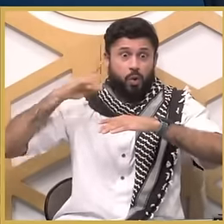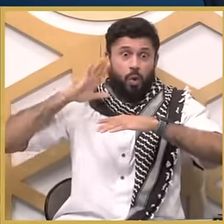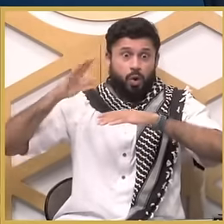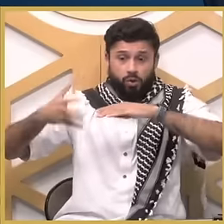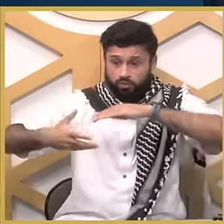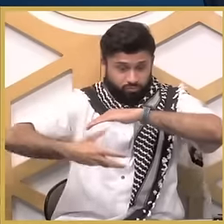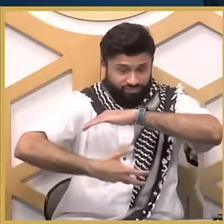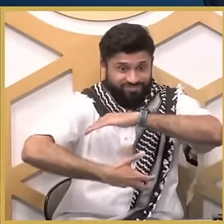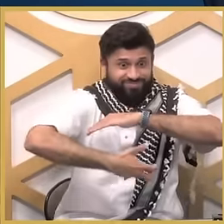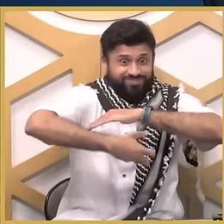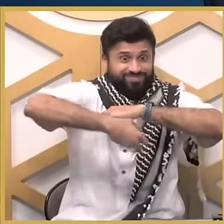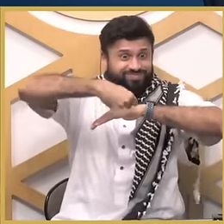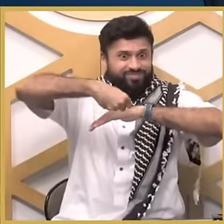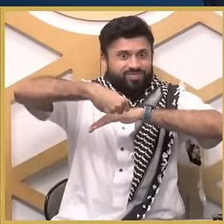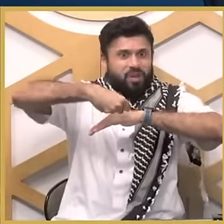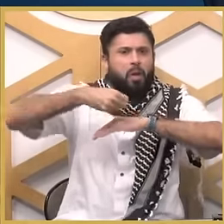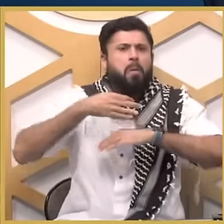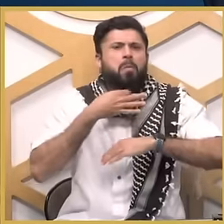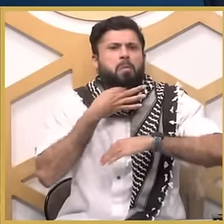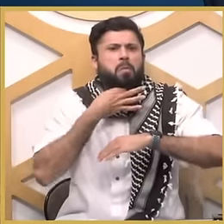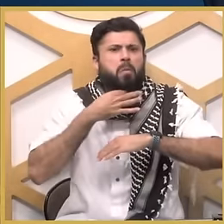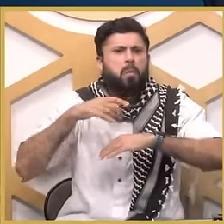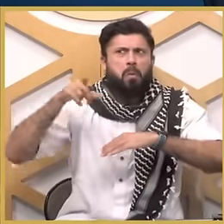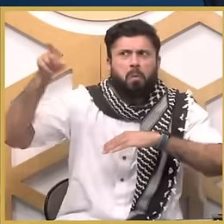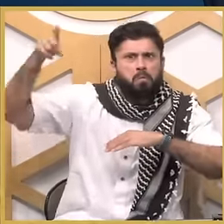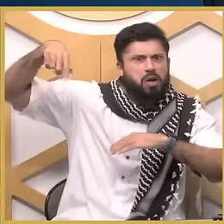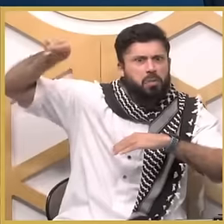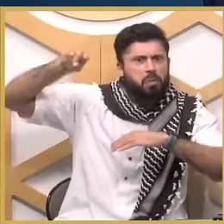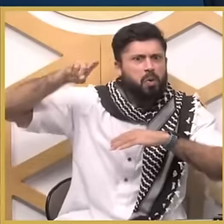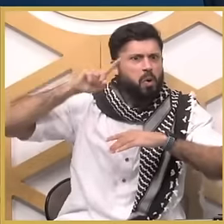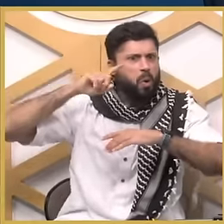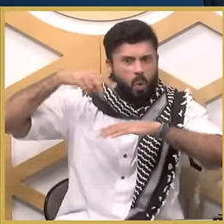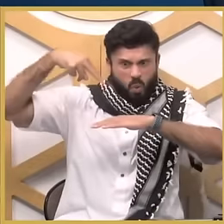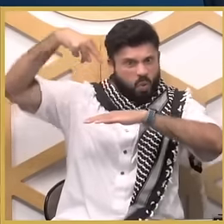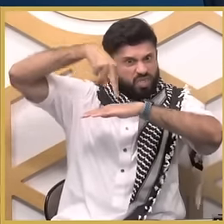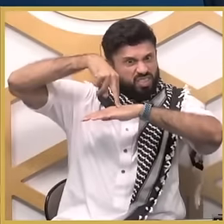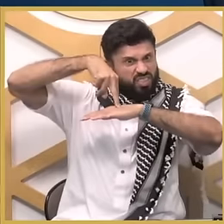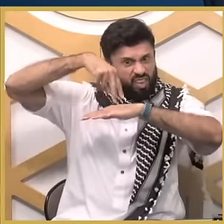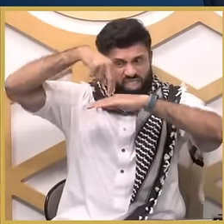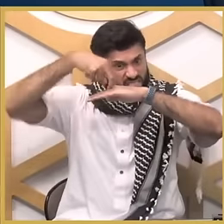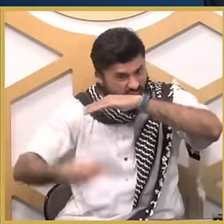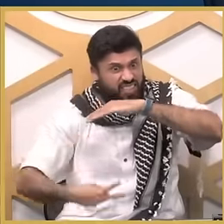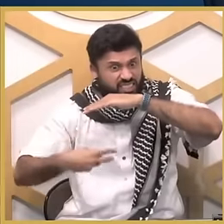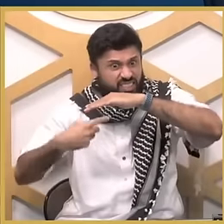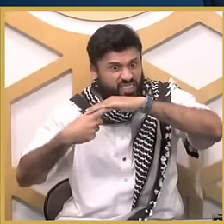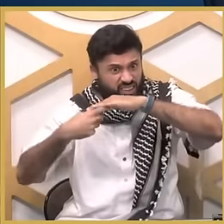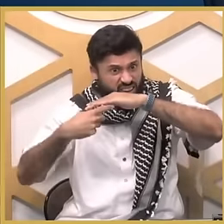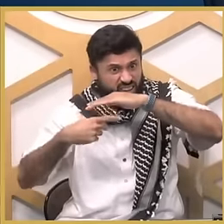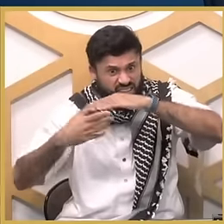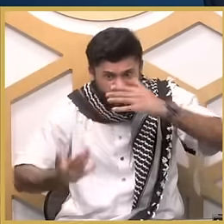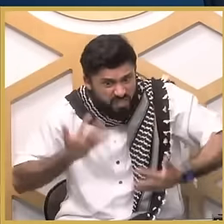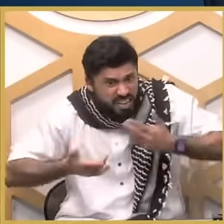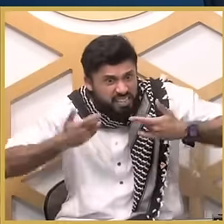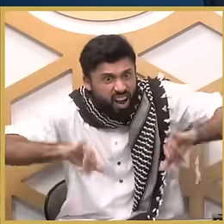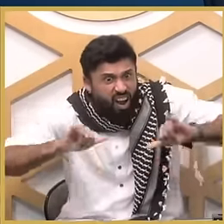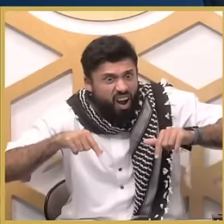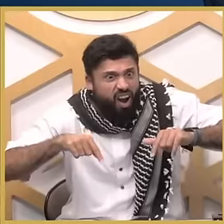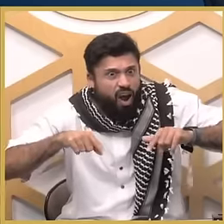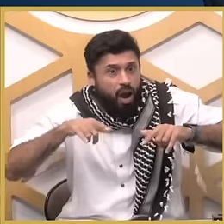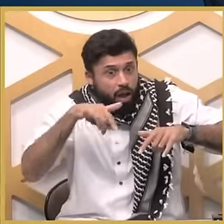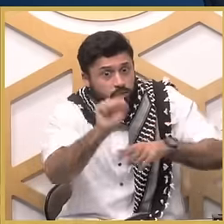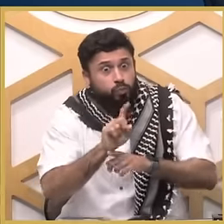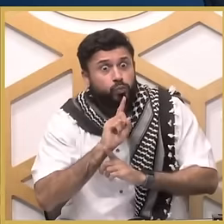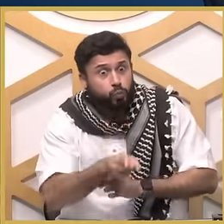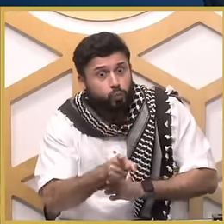from Jahannam for being touched by the flames of Jahannam. And they go. How? Allahu A'lam. We don't know how exactly, specifically, in terms of